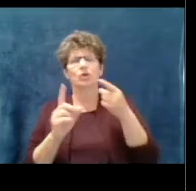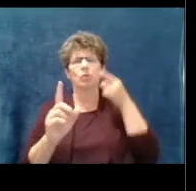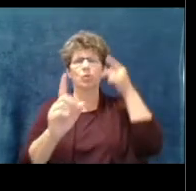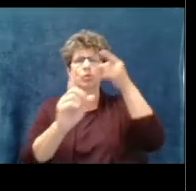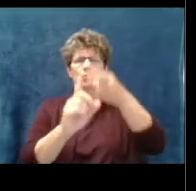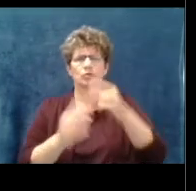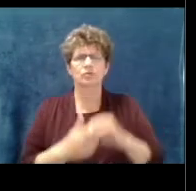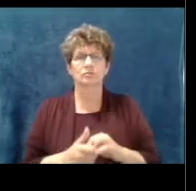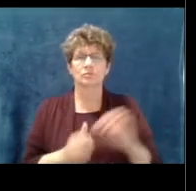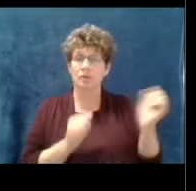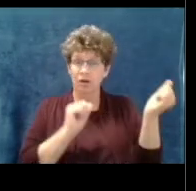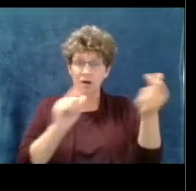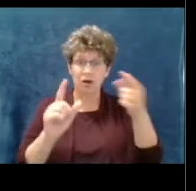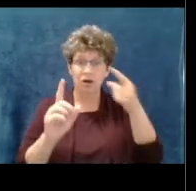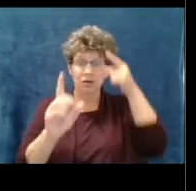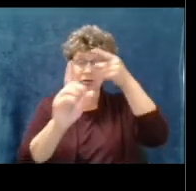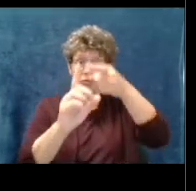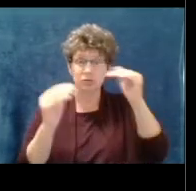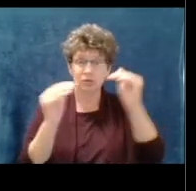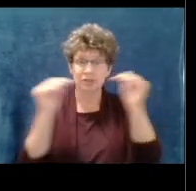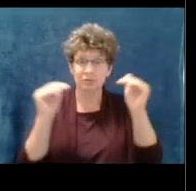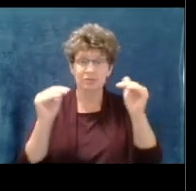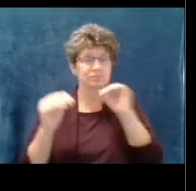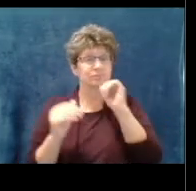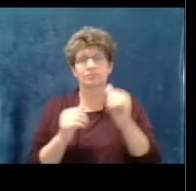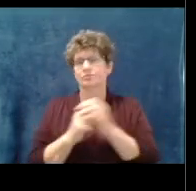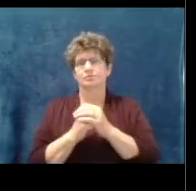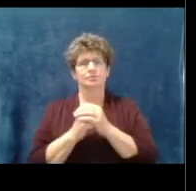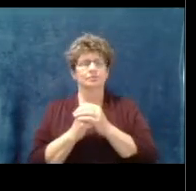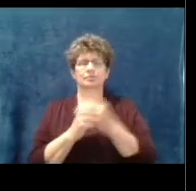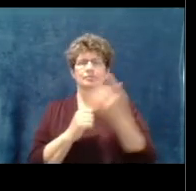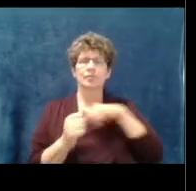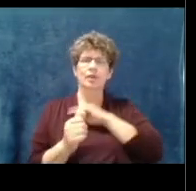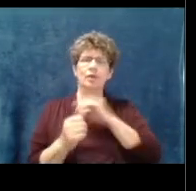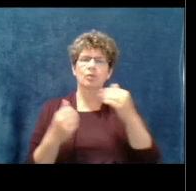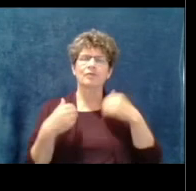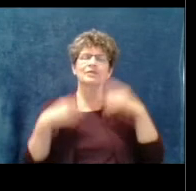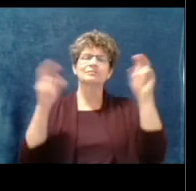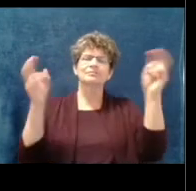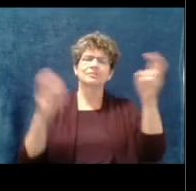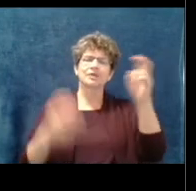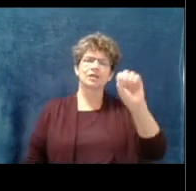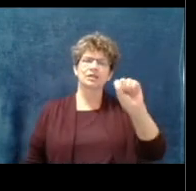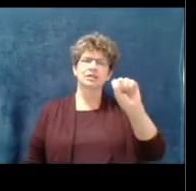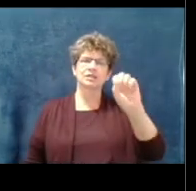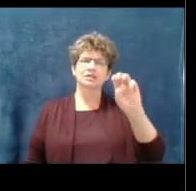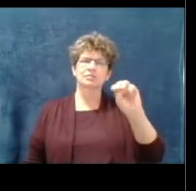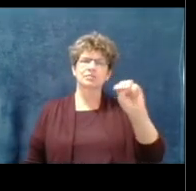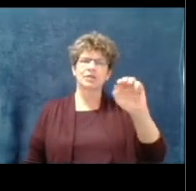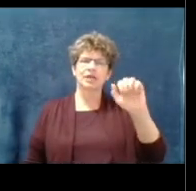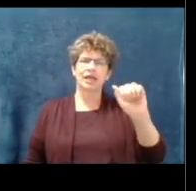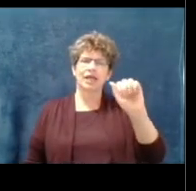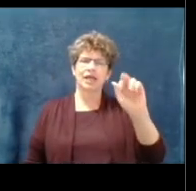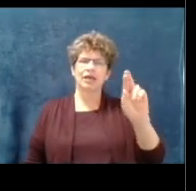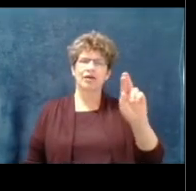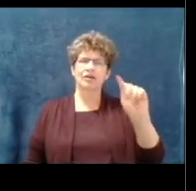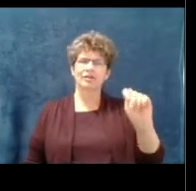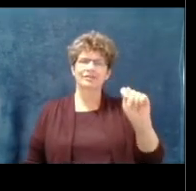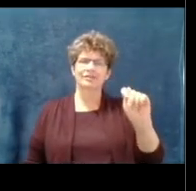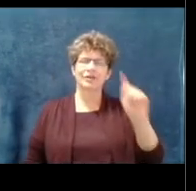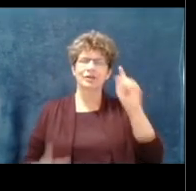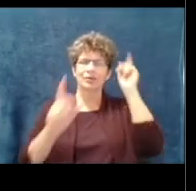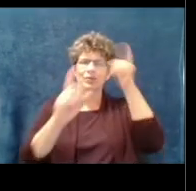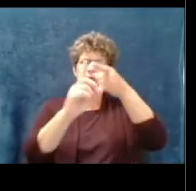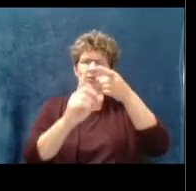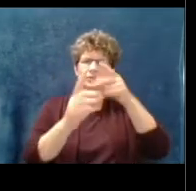created equal. And we have this concept of SMART goals as opposed to just any old goal. So a SMART goal